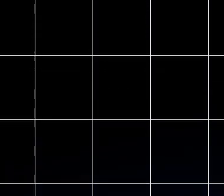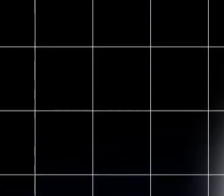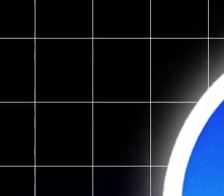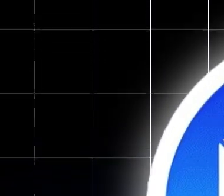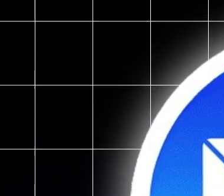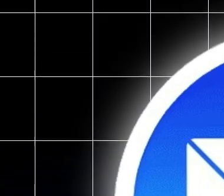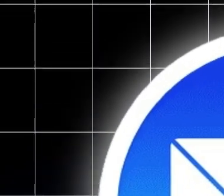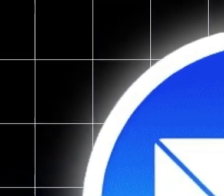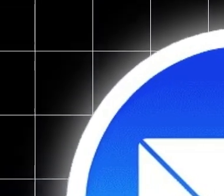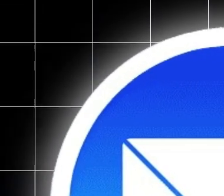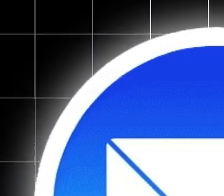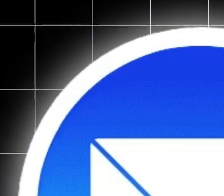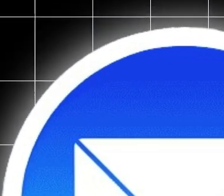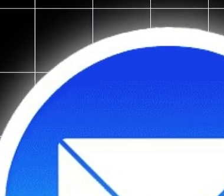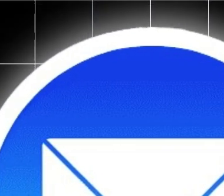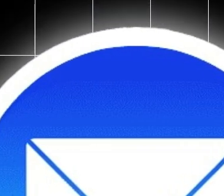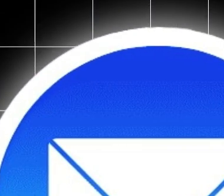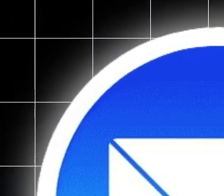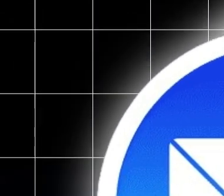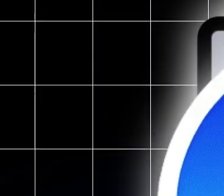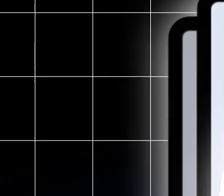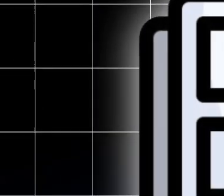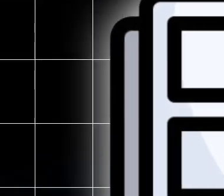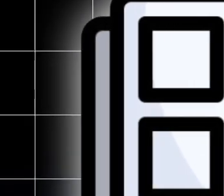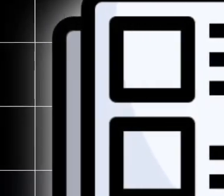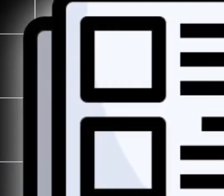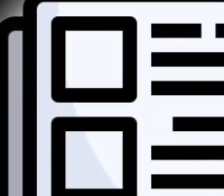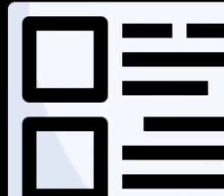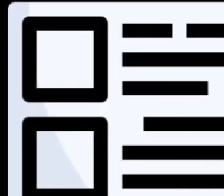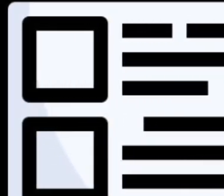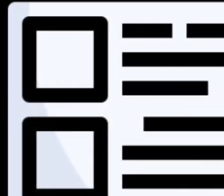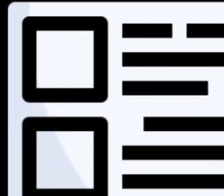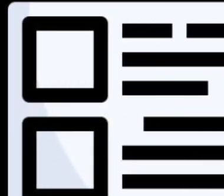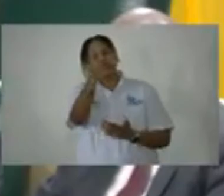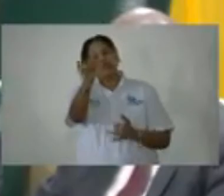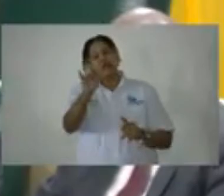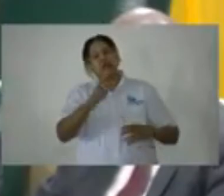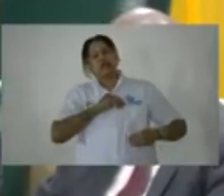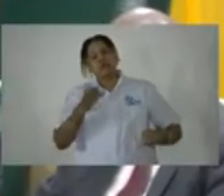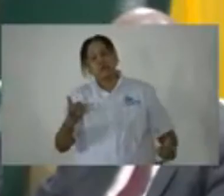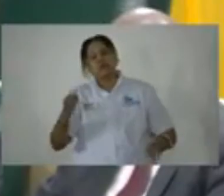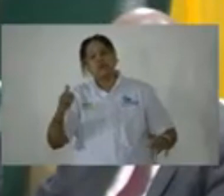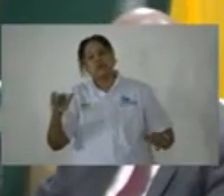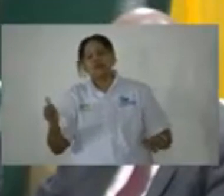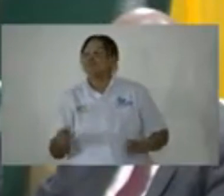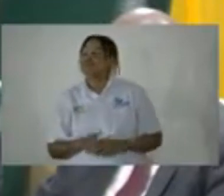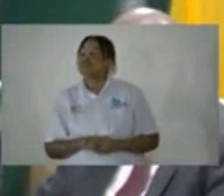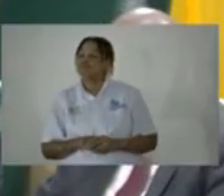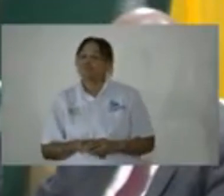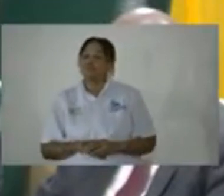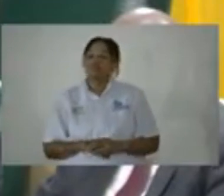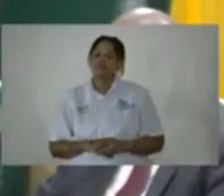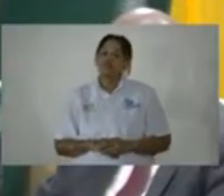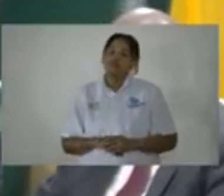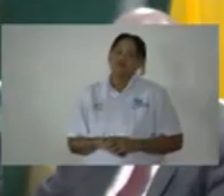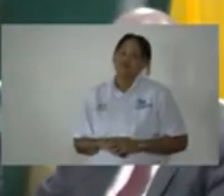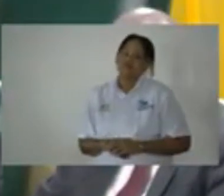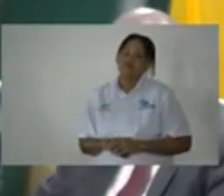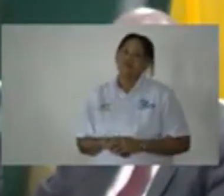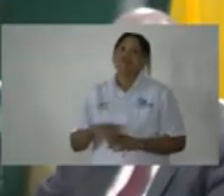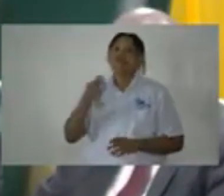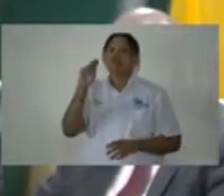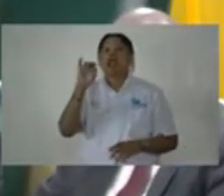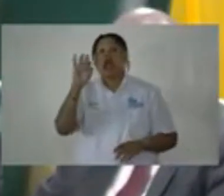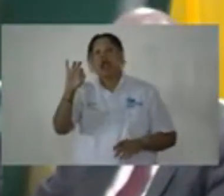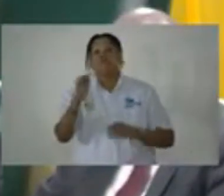and email submissions will continue to be accepted for now. The NIF, Mr. Speaker, the National